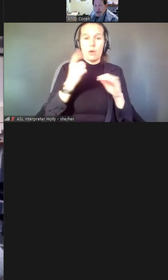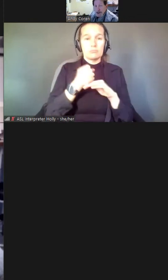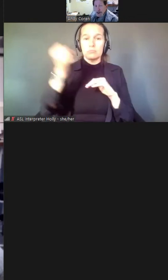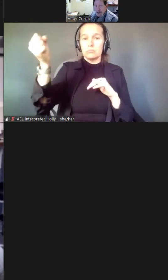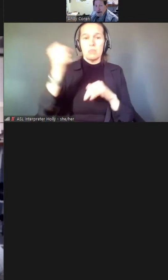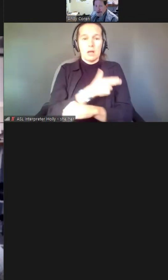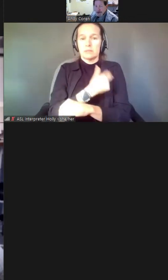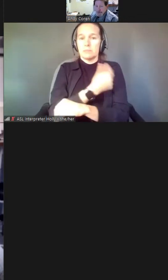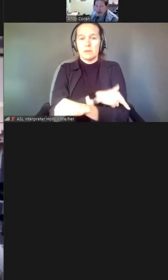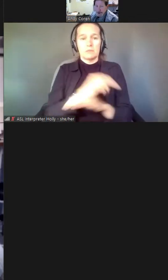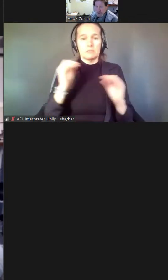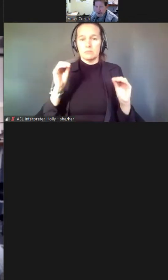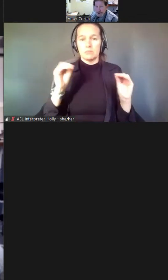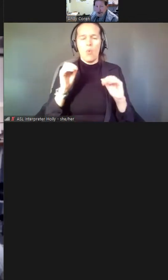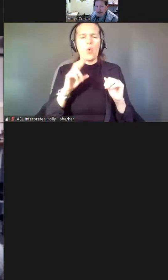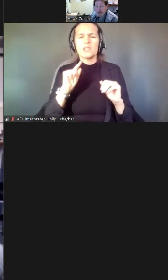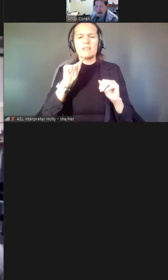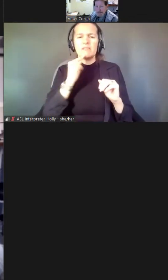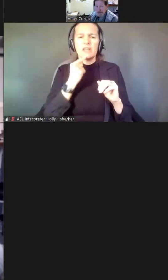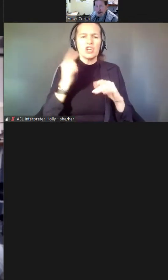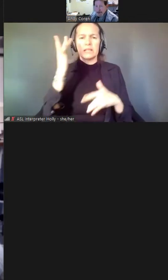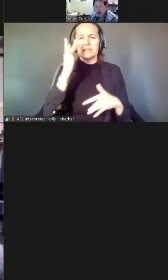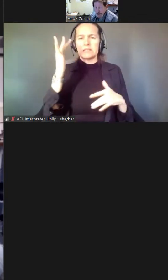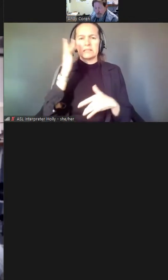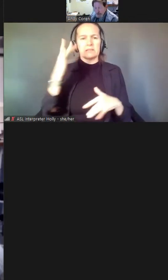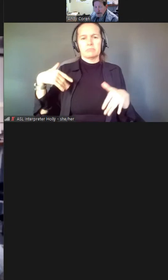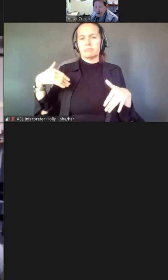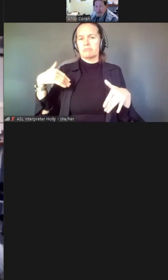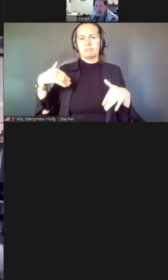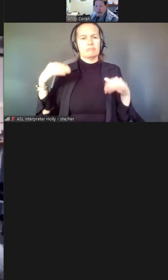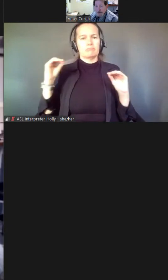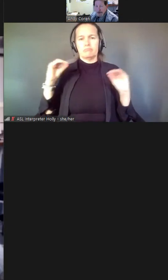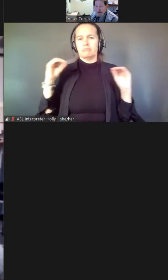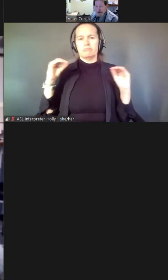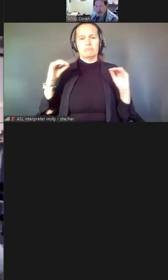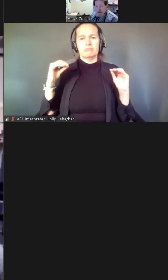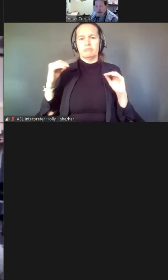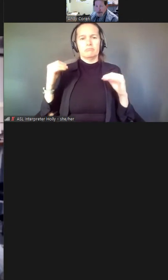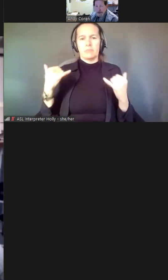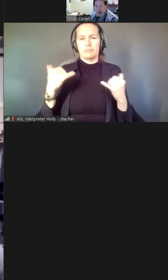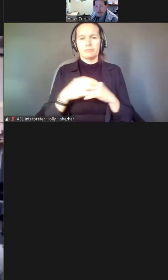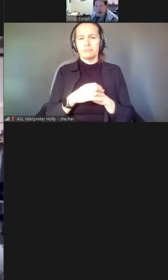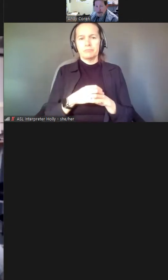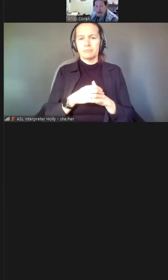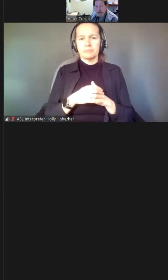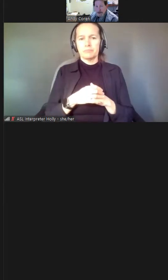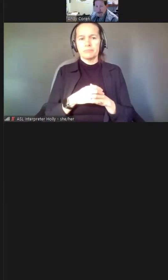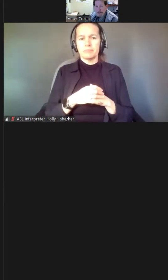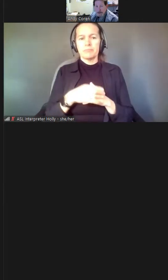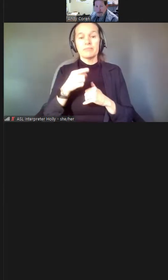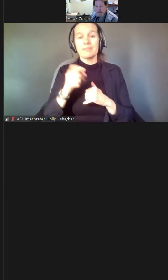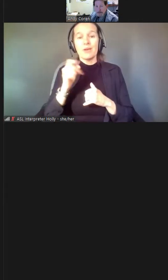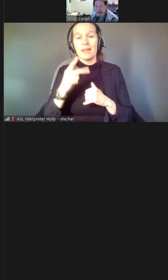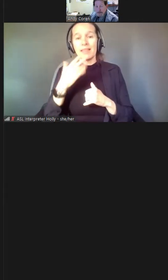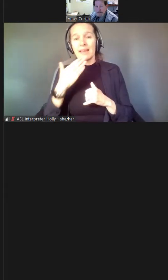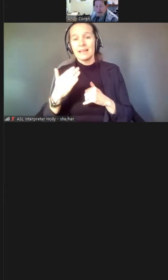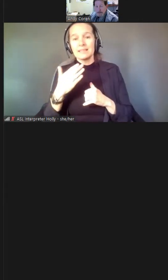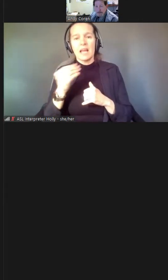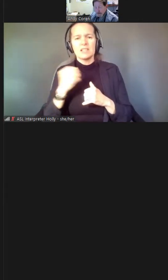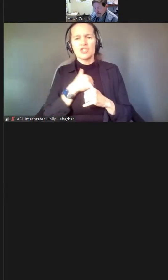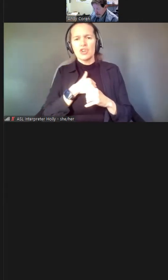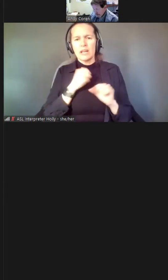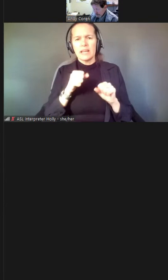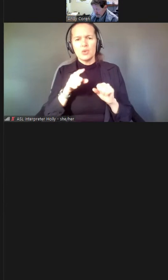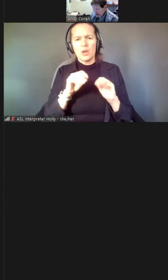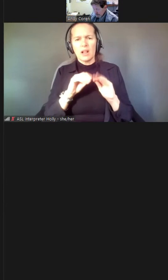hospitalizations or severe illnesses that have happened so far at this point. Okay, thanks. And can you just, clarify